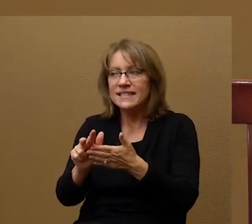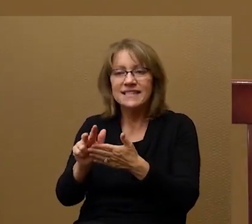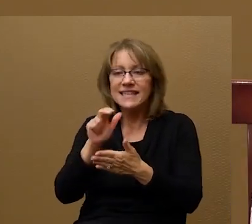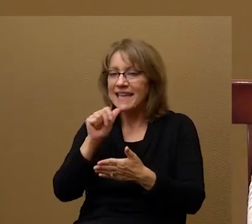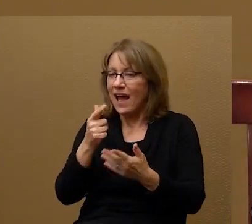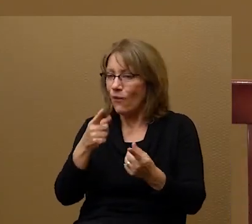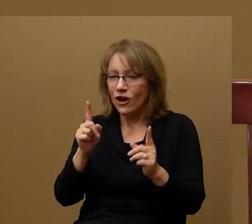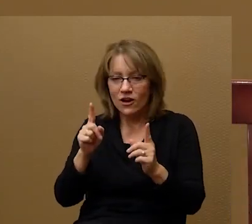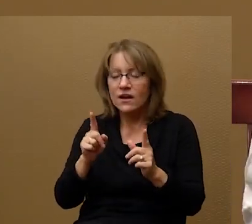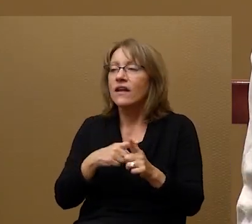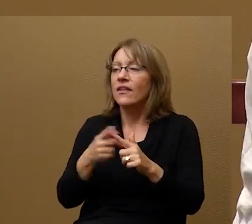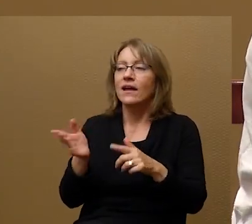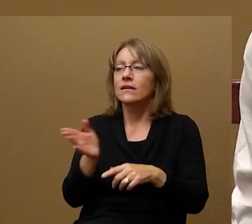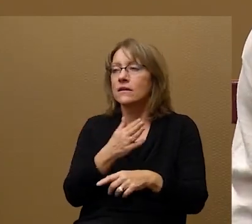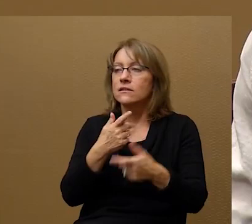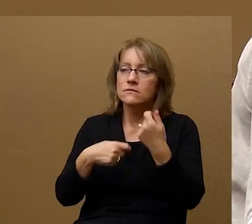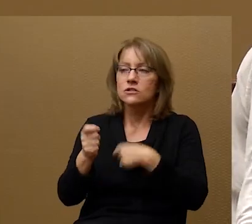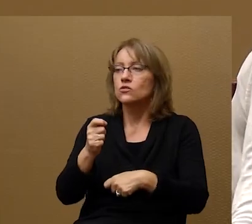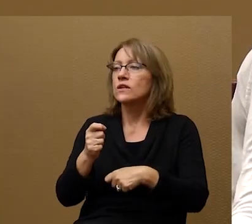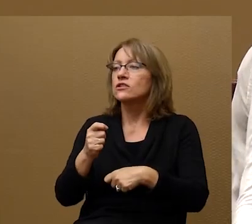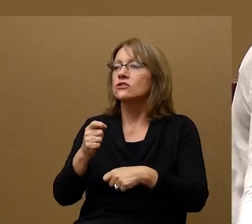different.